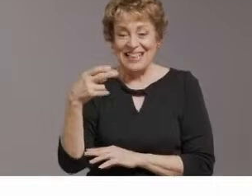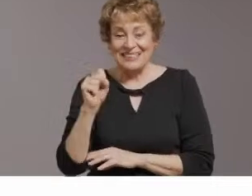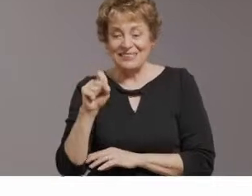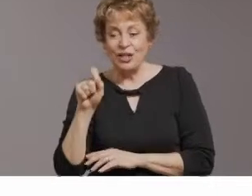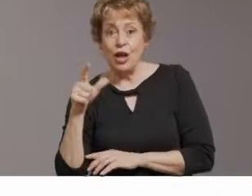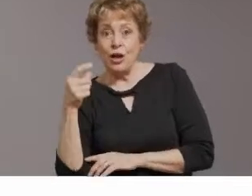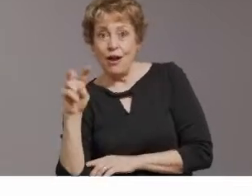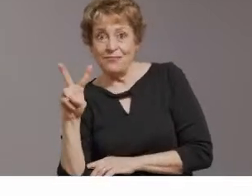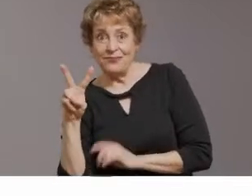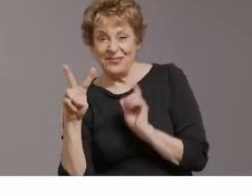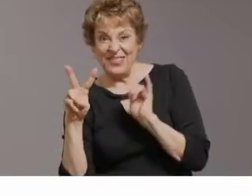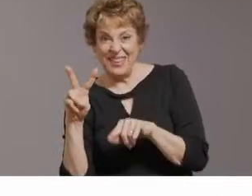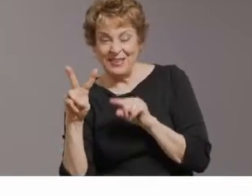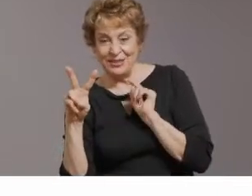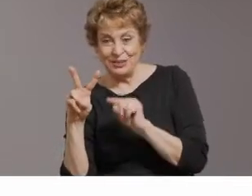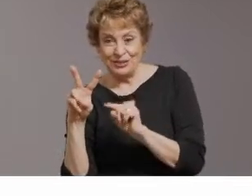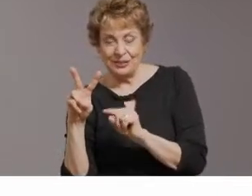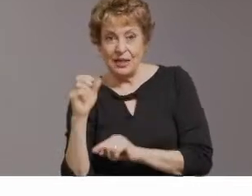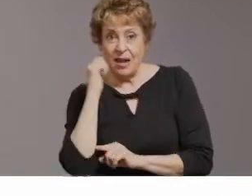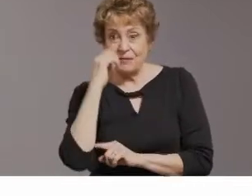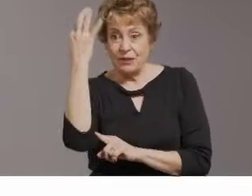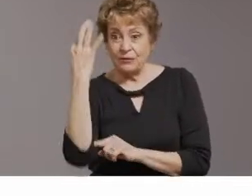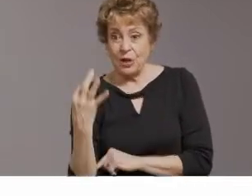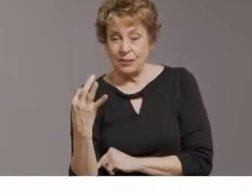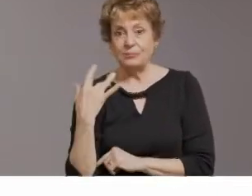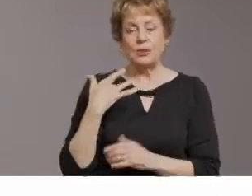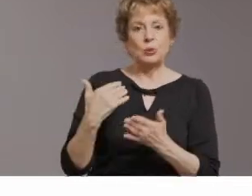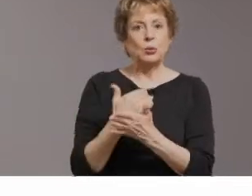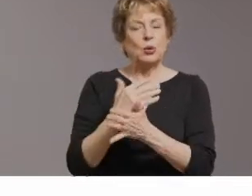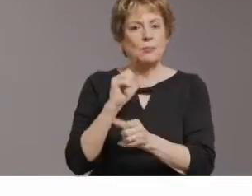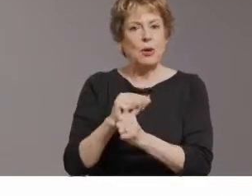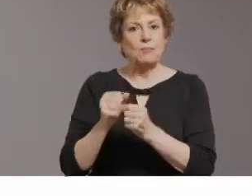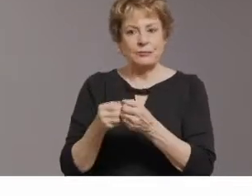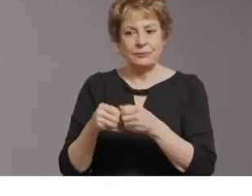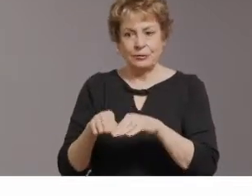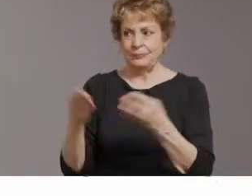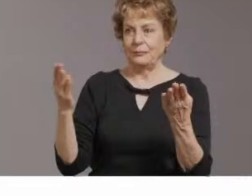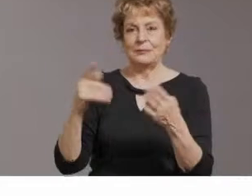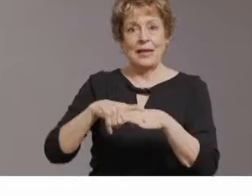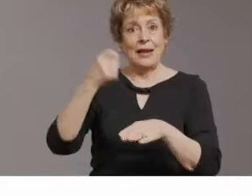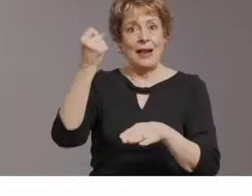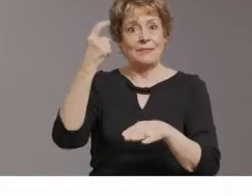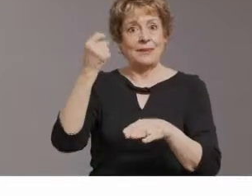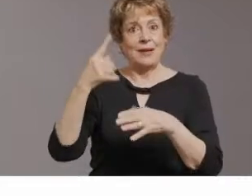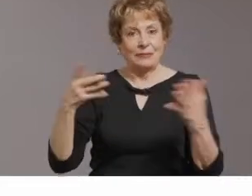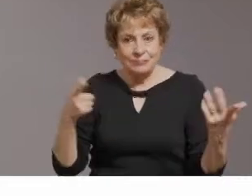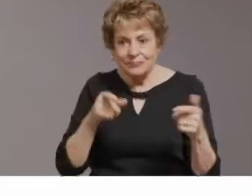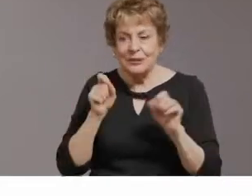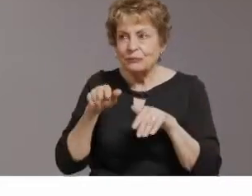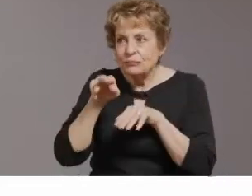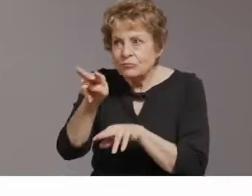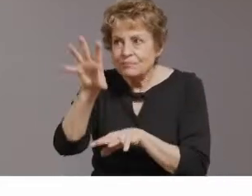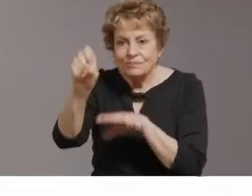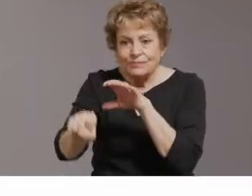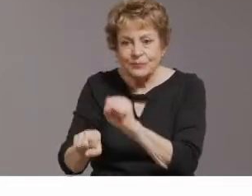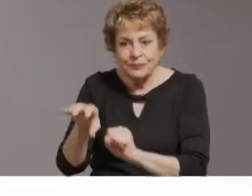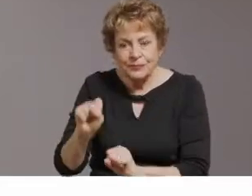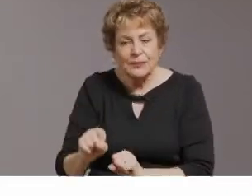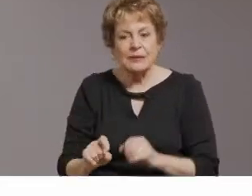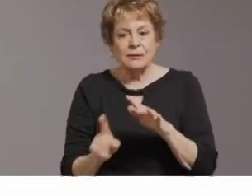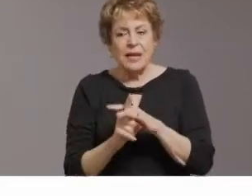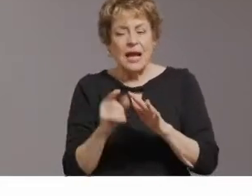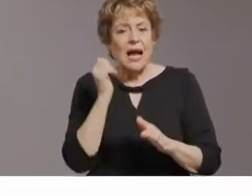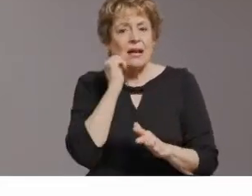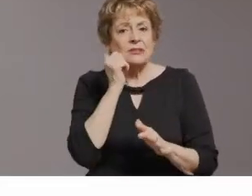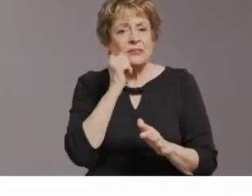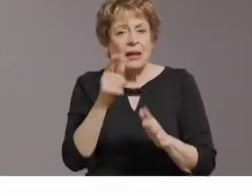release appointments based on cancellations and no-shows and capacity at the sites on a daily basis. You can